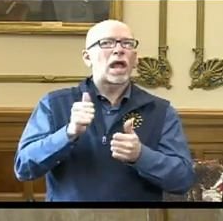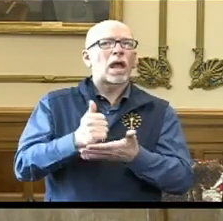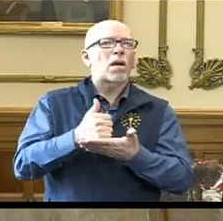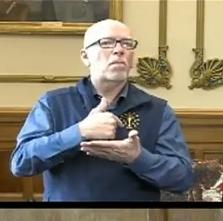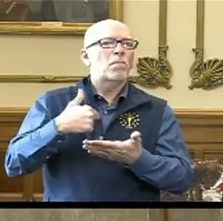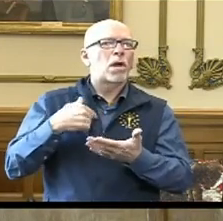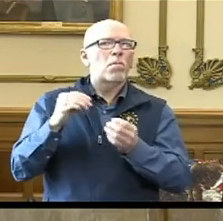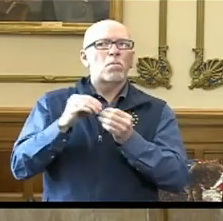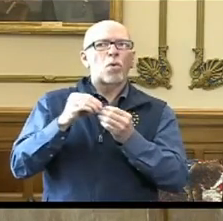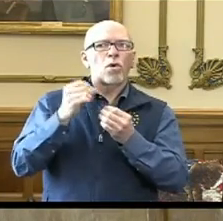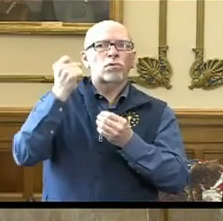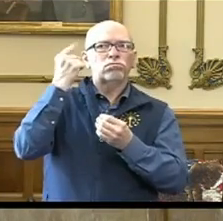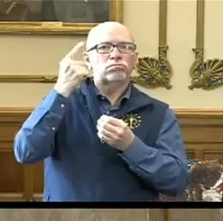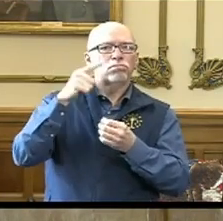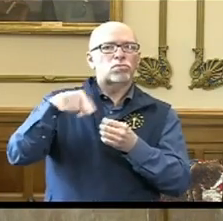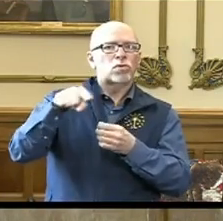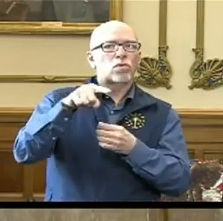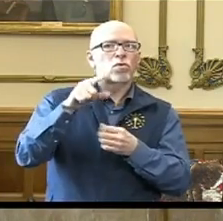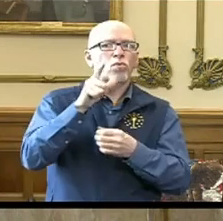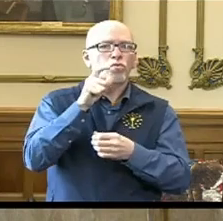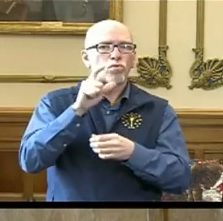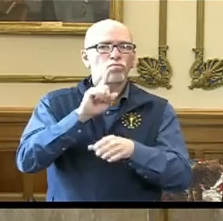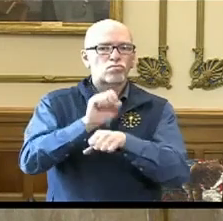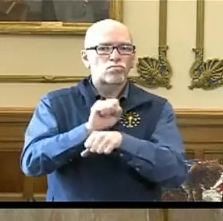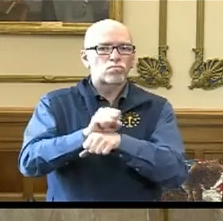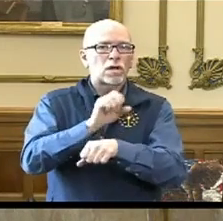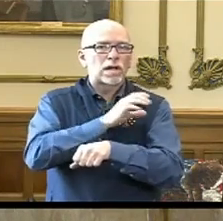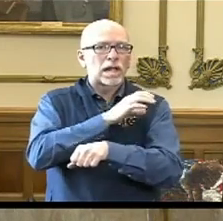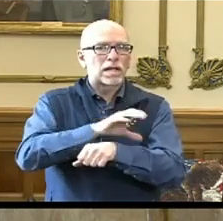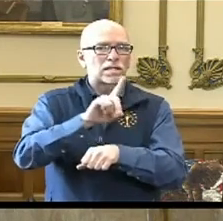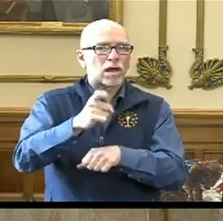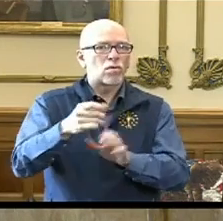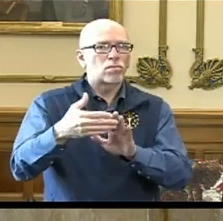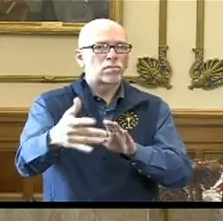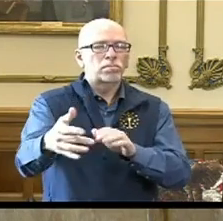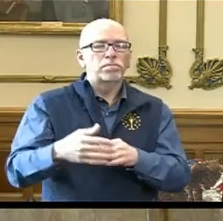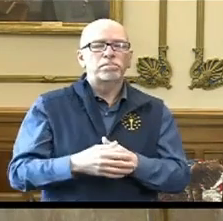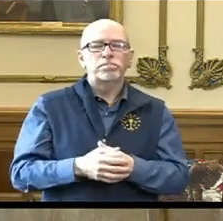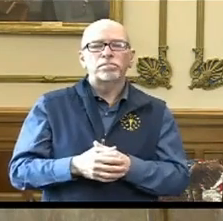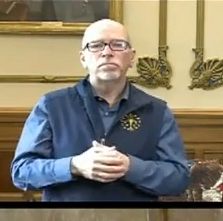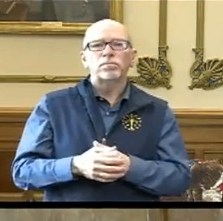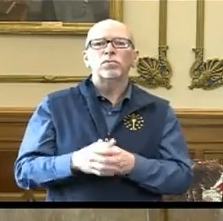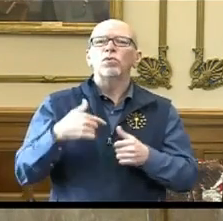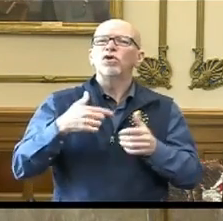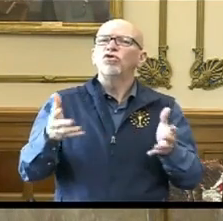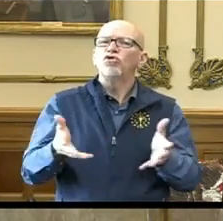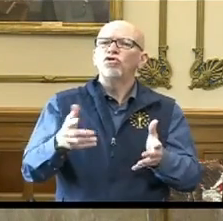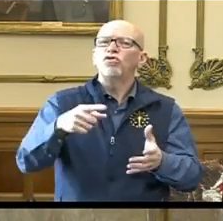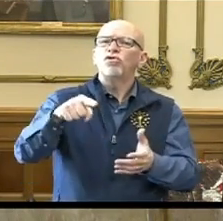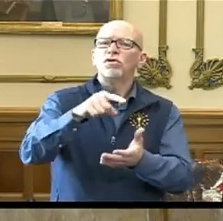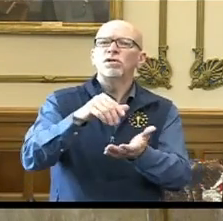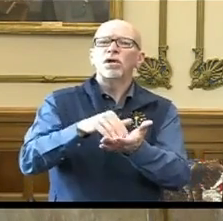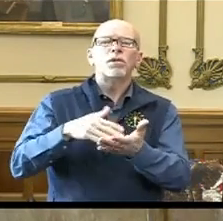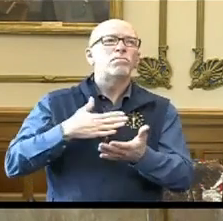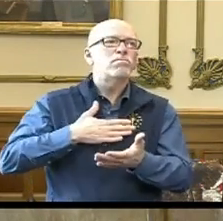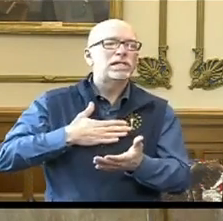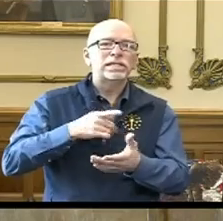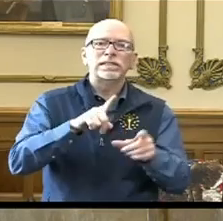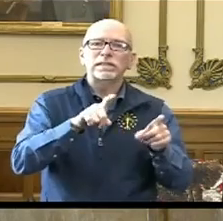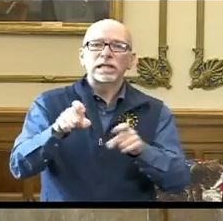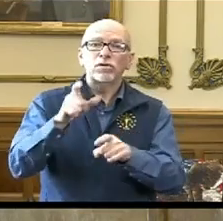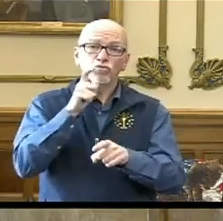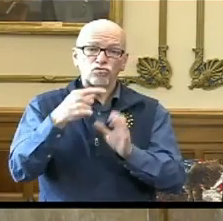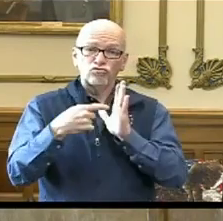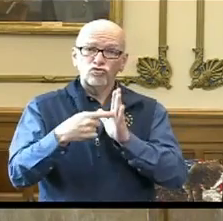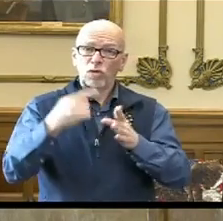capture more of these clinical diagnoses going forward. We continue to urge physicians to test symptomatic